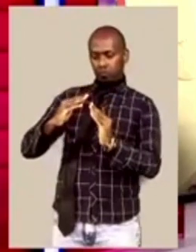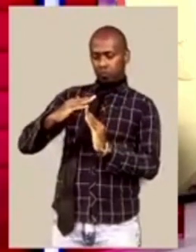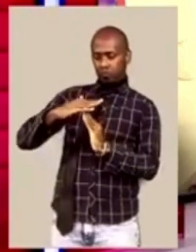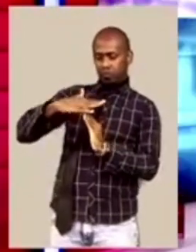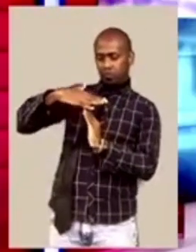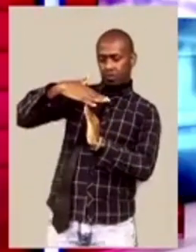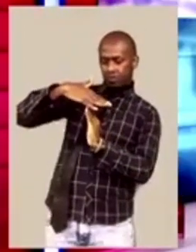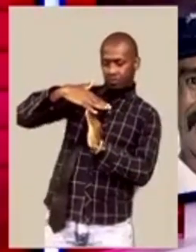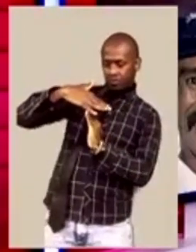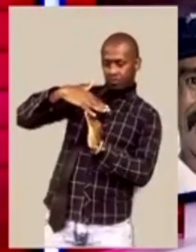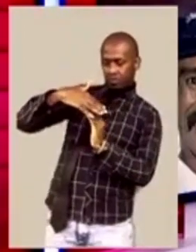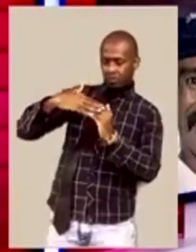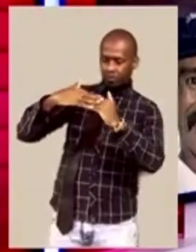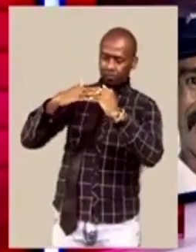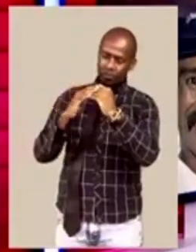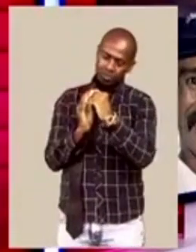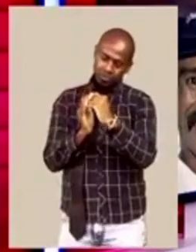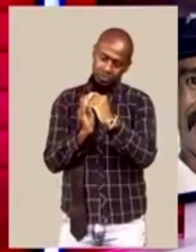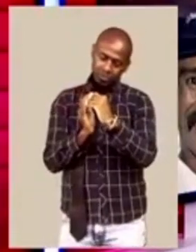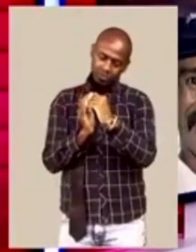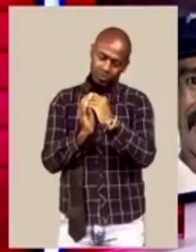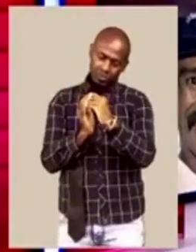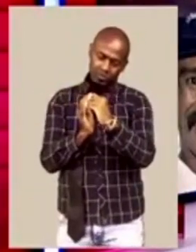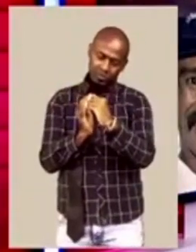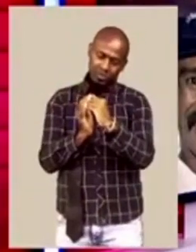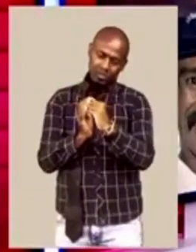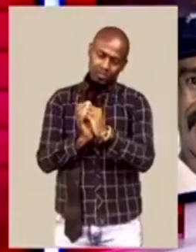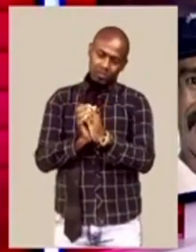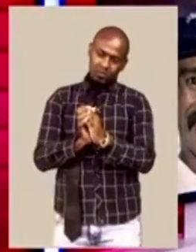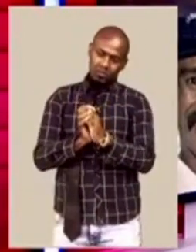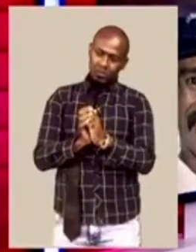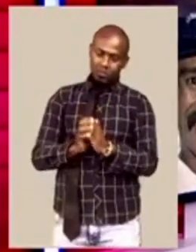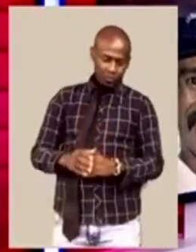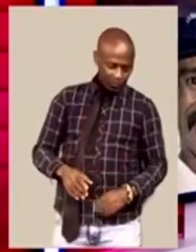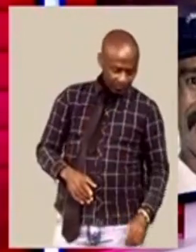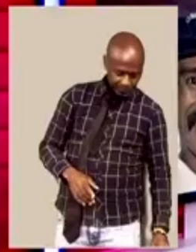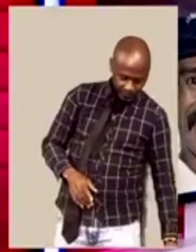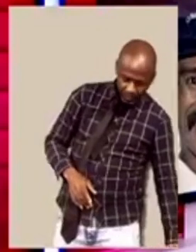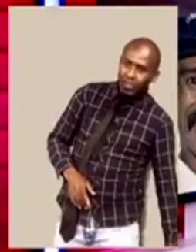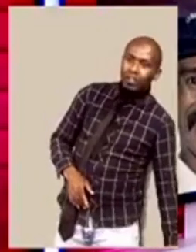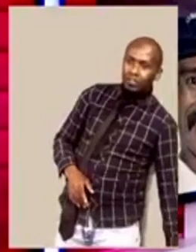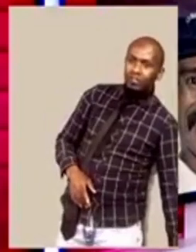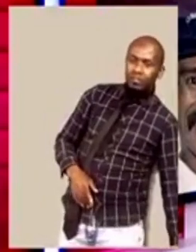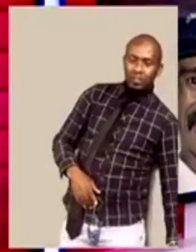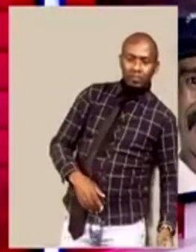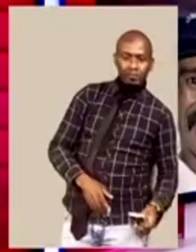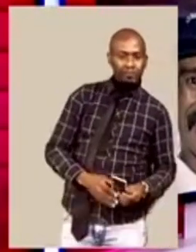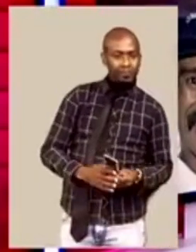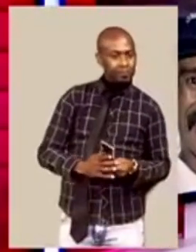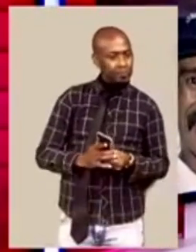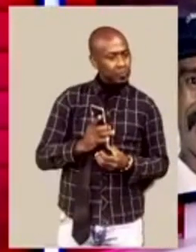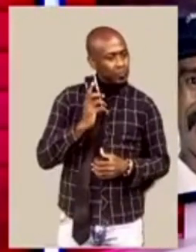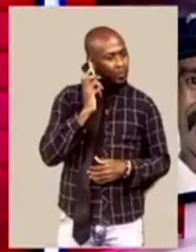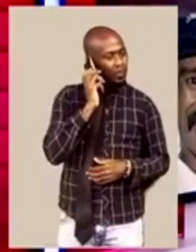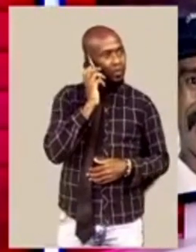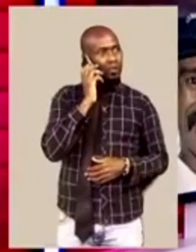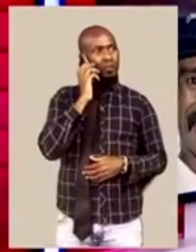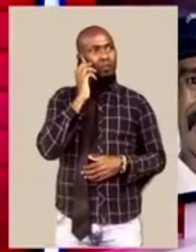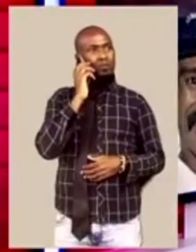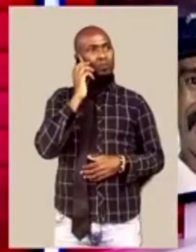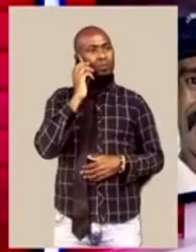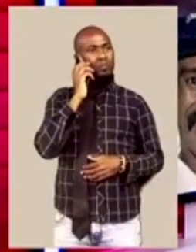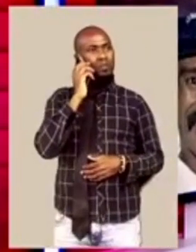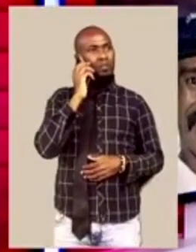not clear. Anyway, rumor has it that Richard Pryor, a USA comedian, who